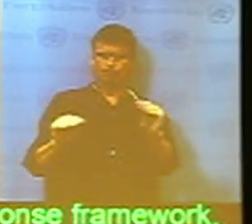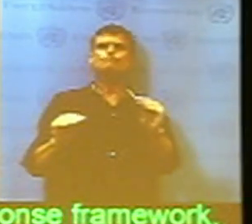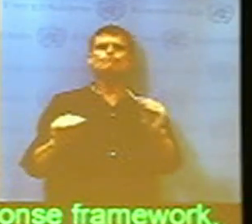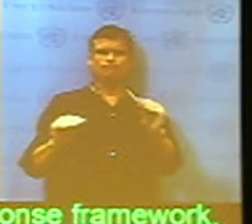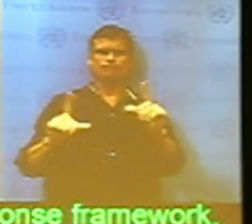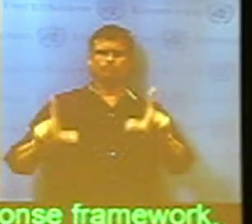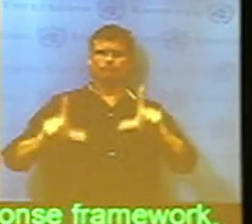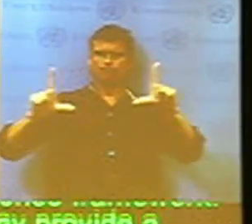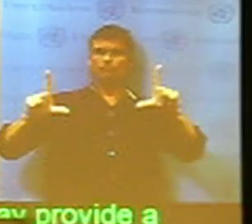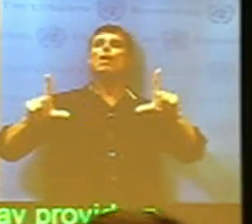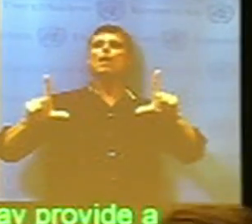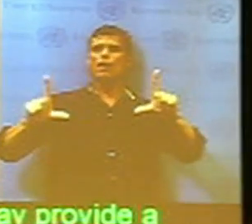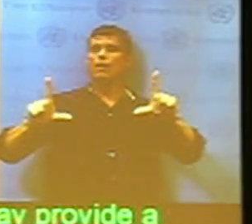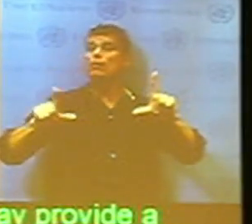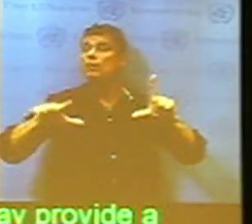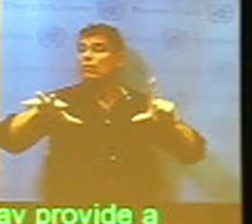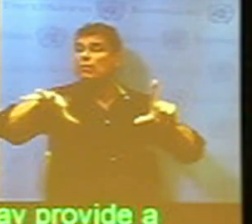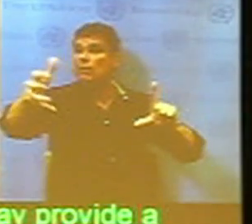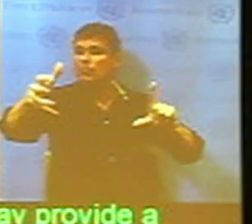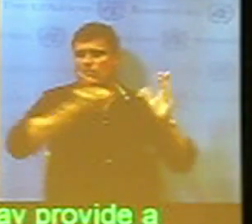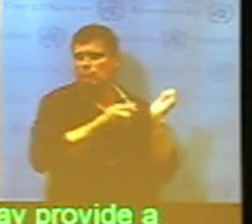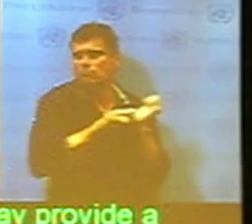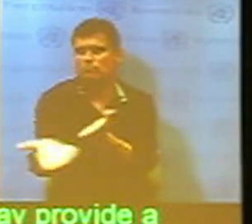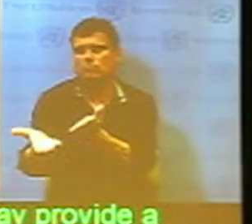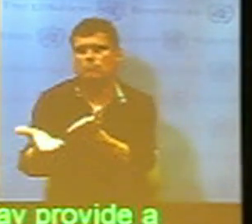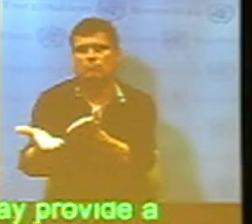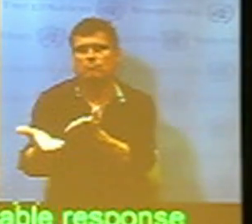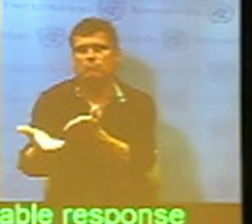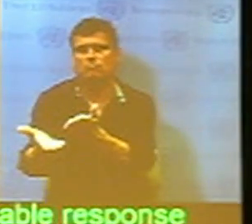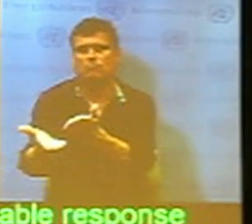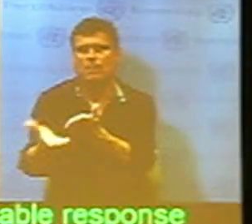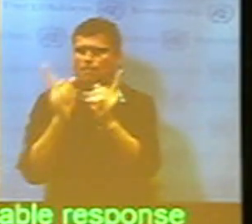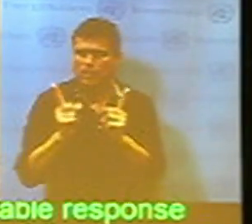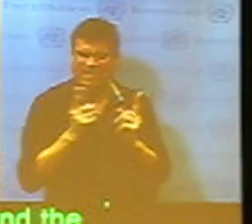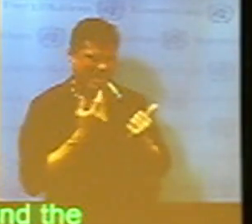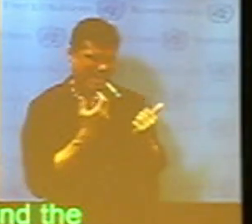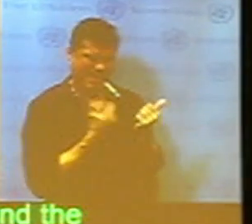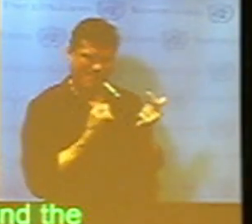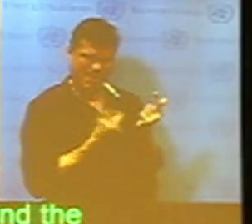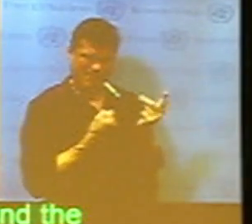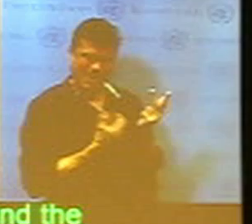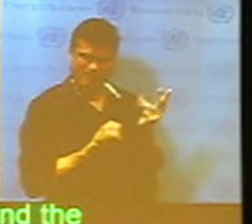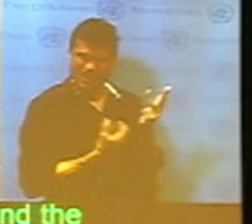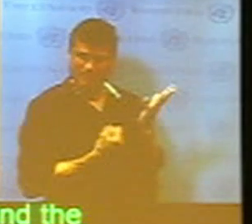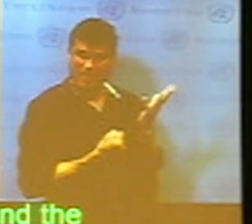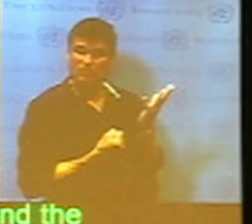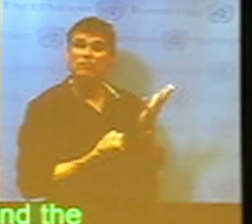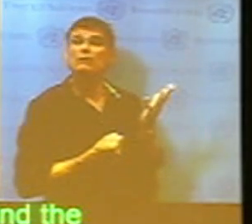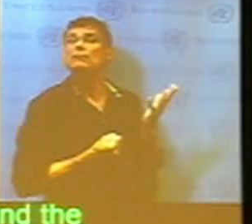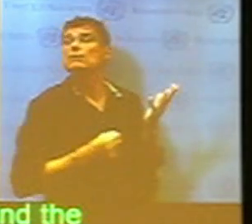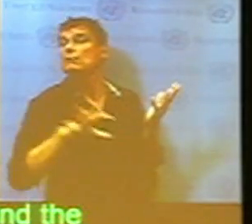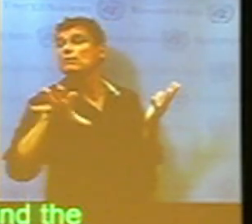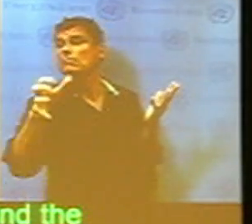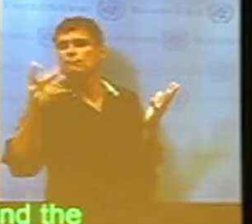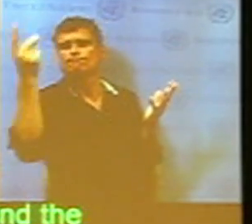both refugees and the communities hosting them. It engages a broad group of stakeholders in the response.